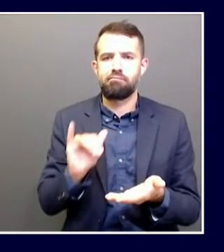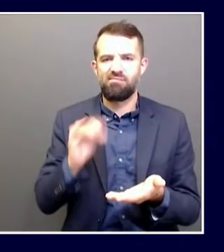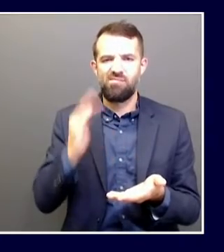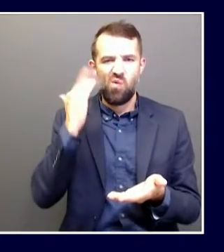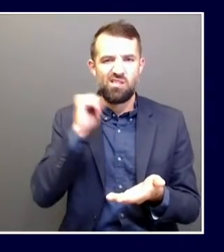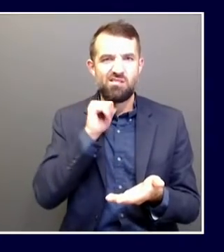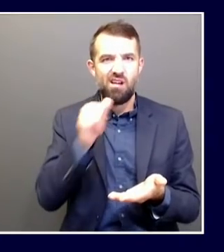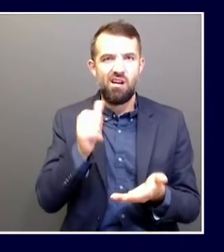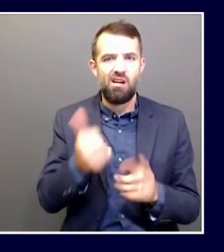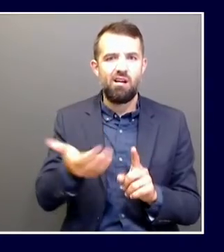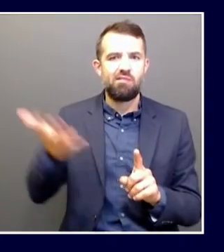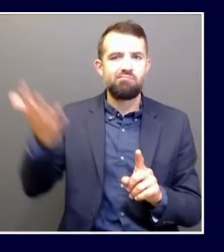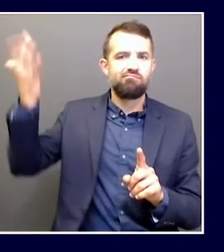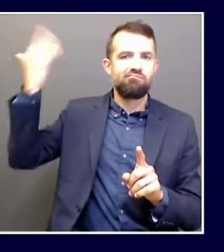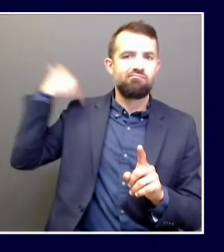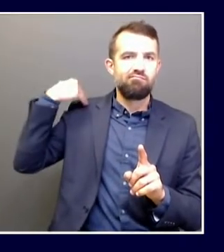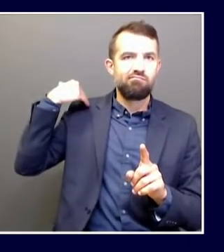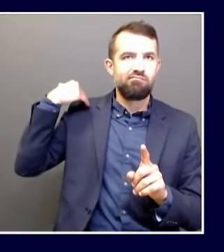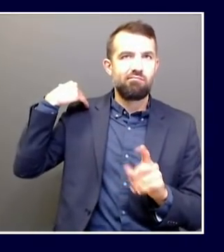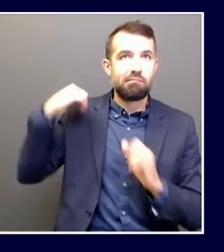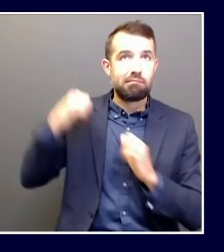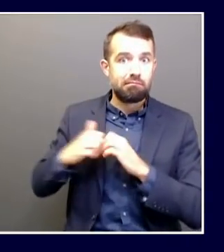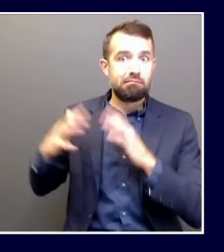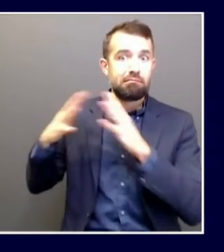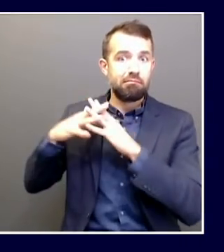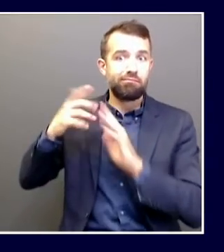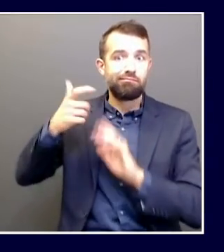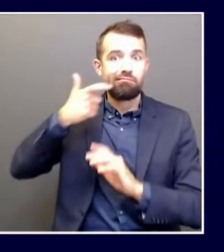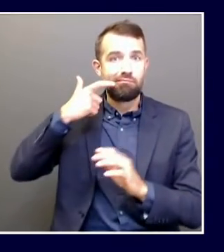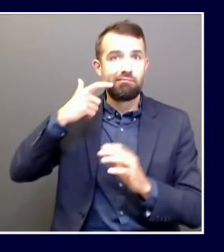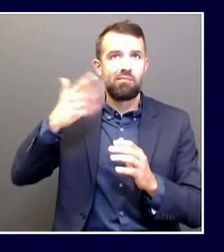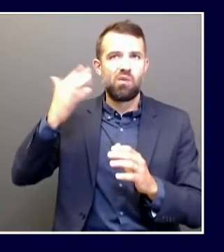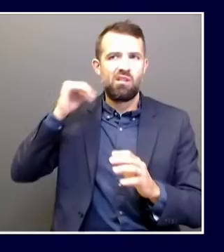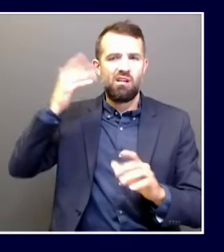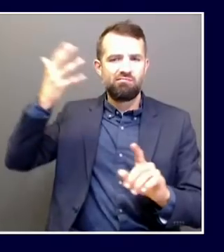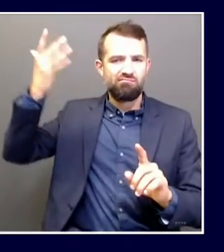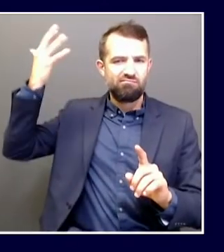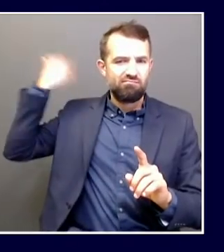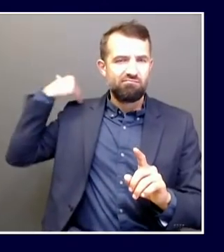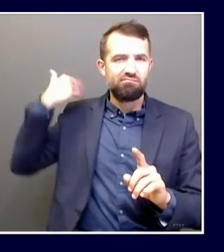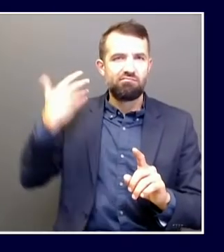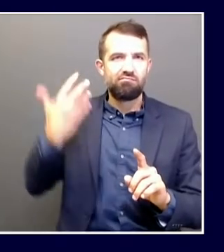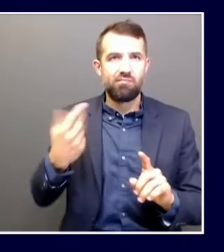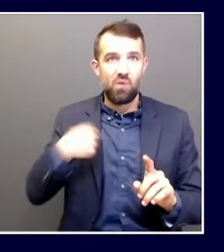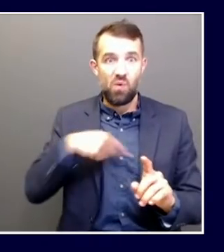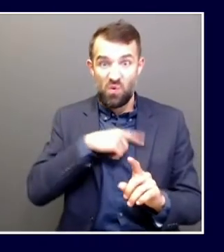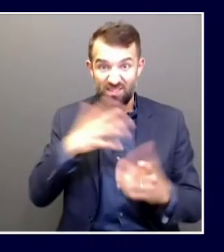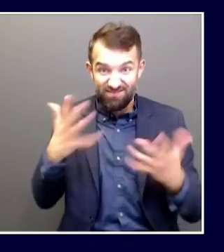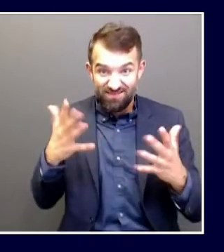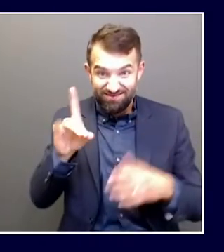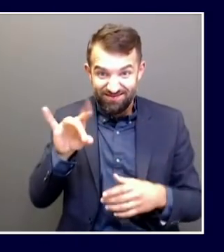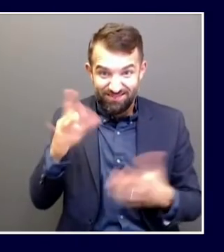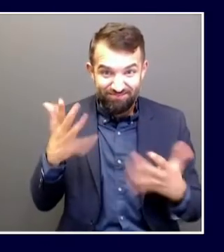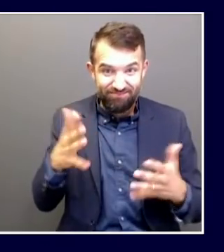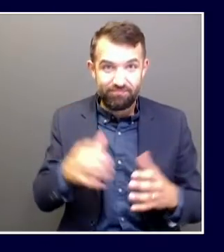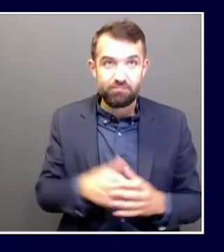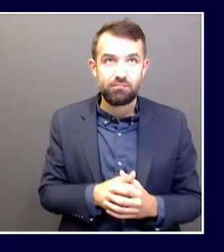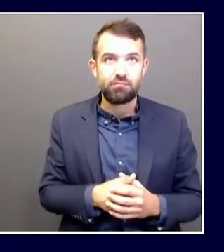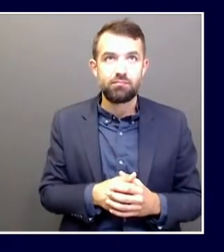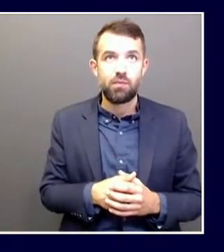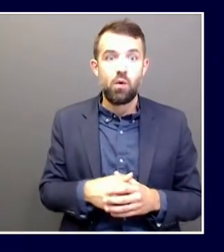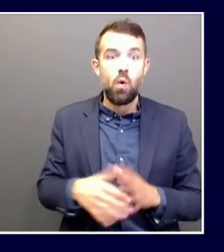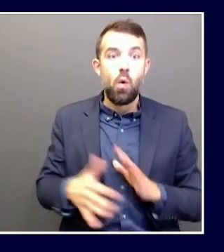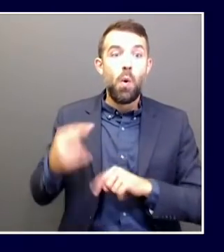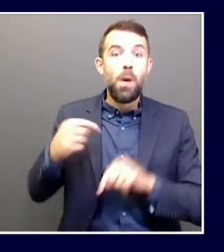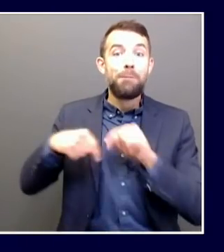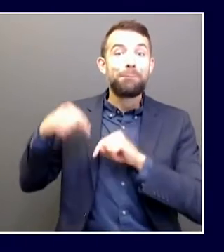vaccination effort underway? Oh, we certainly did, Mal. I think Brian Sullivan, we can roll the tape and recall the number of times that